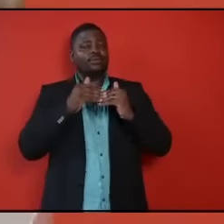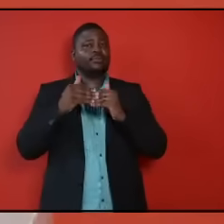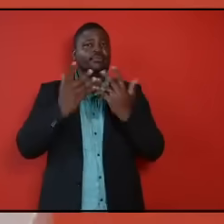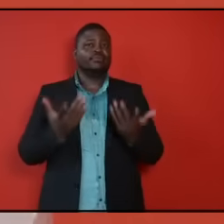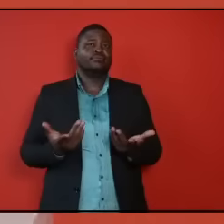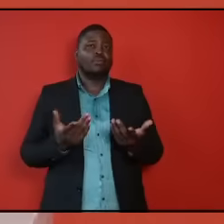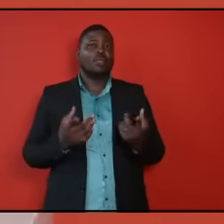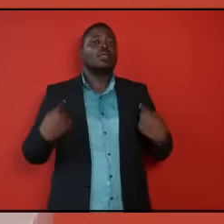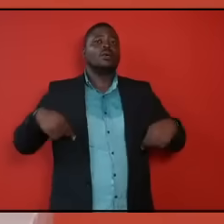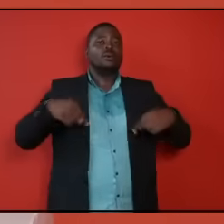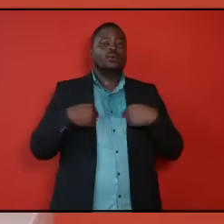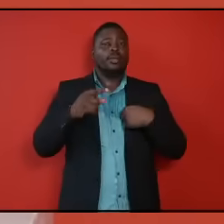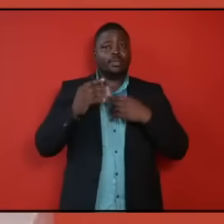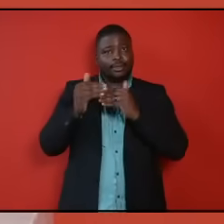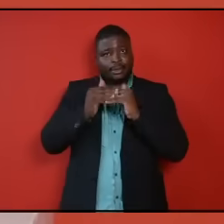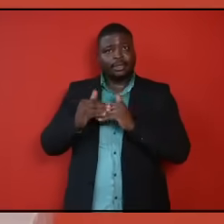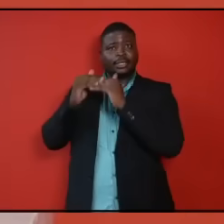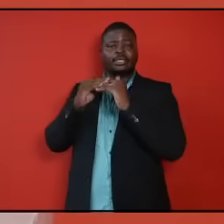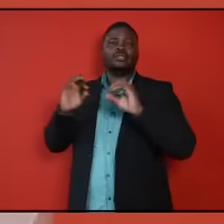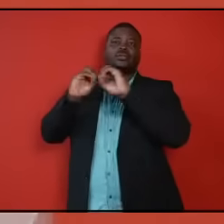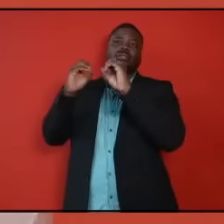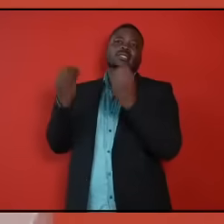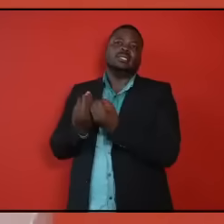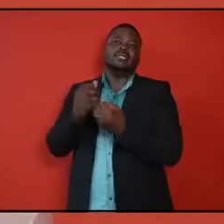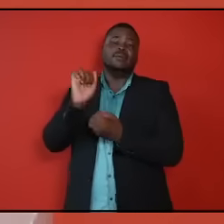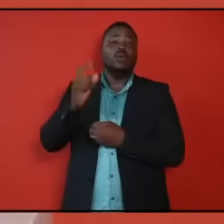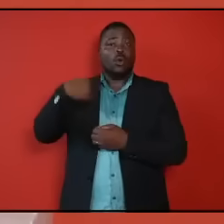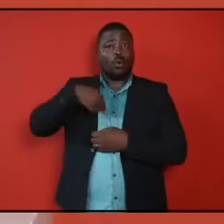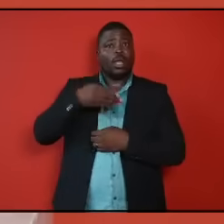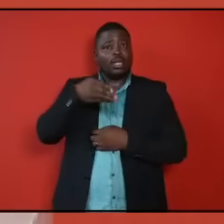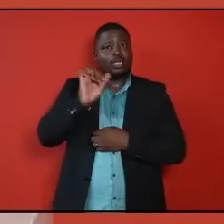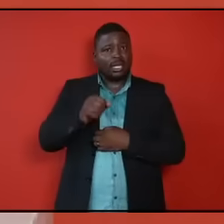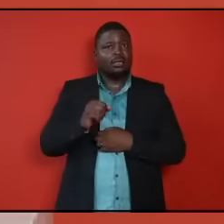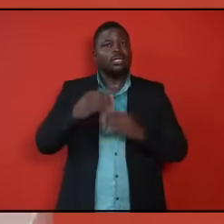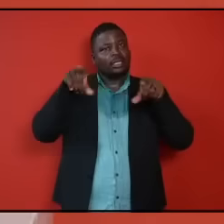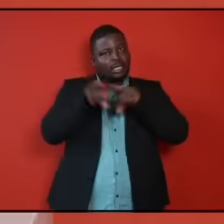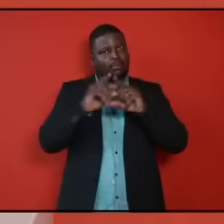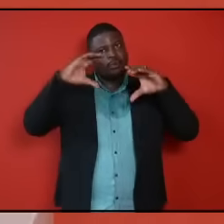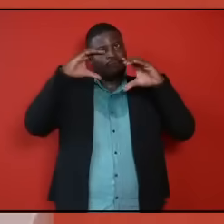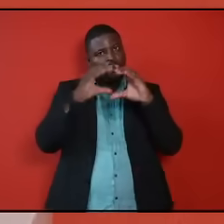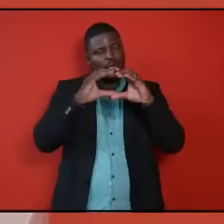caring organization. So we are there, we are focused. Thanks, Jane.